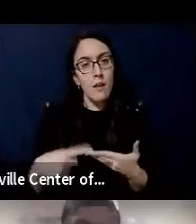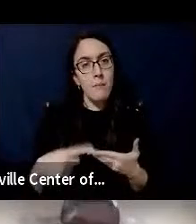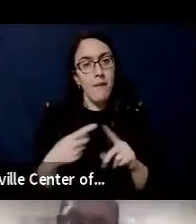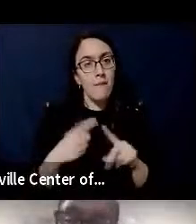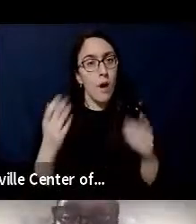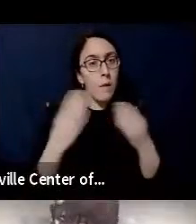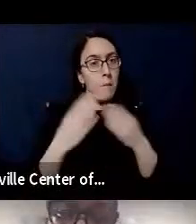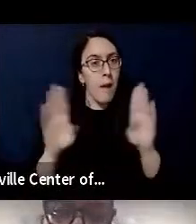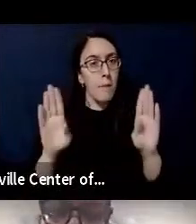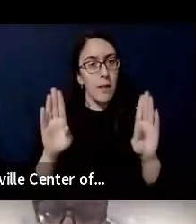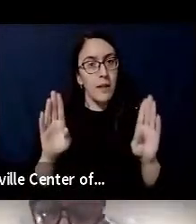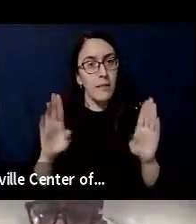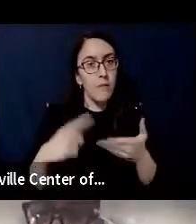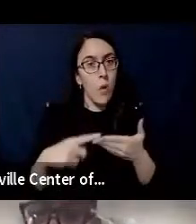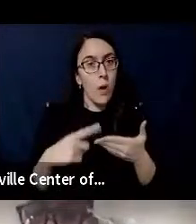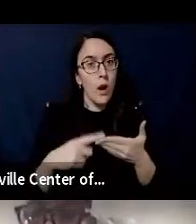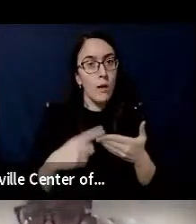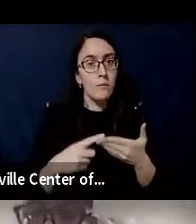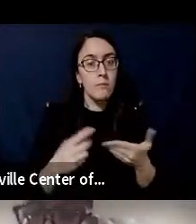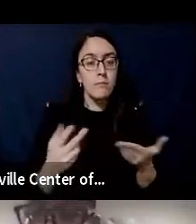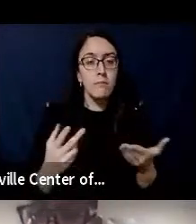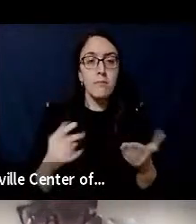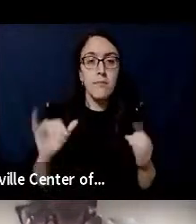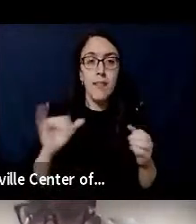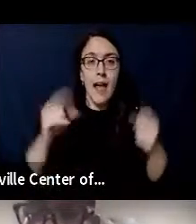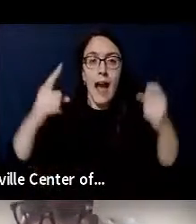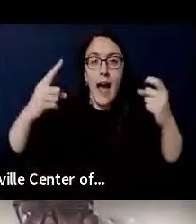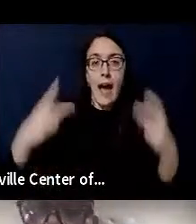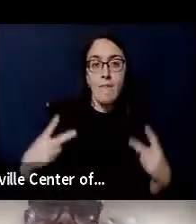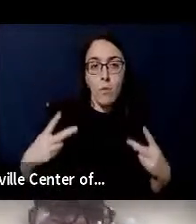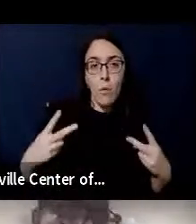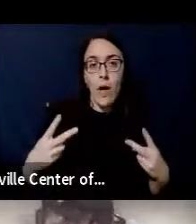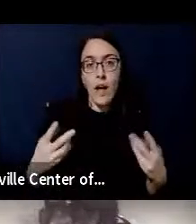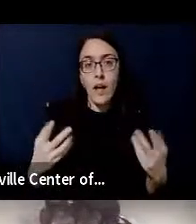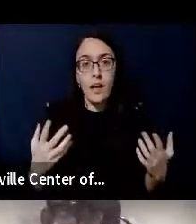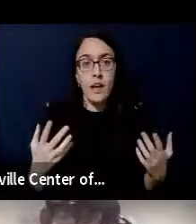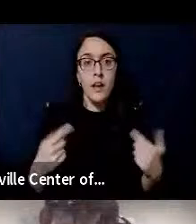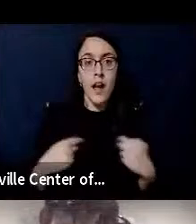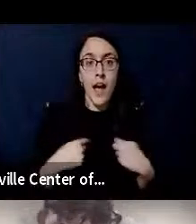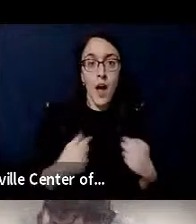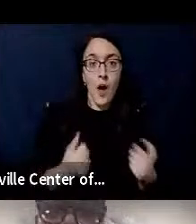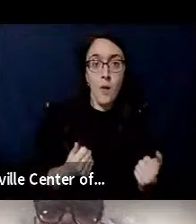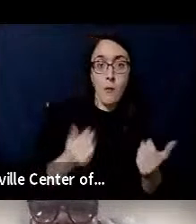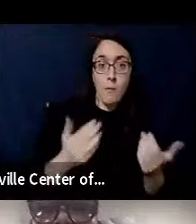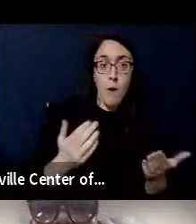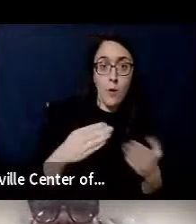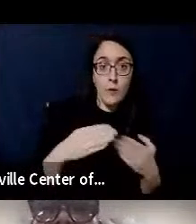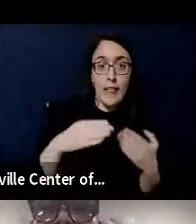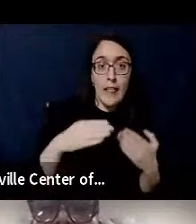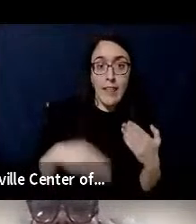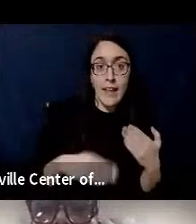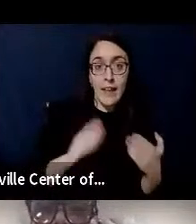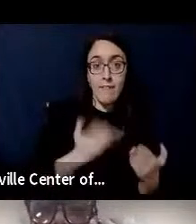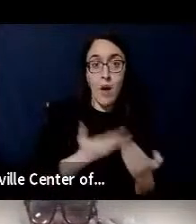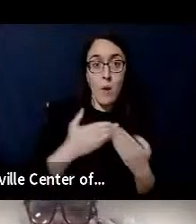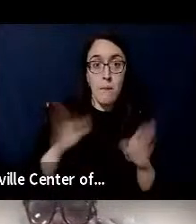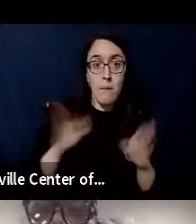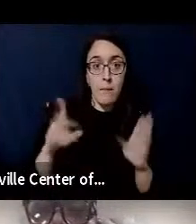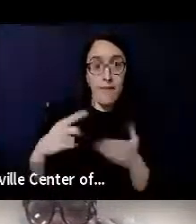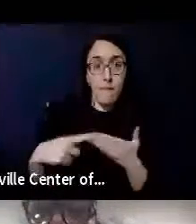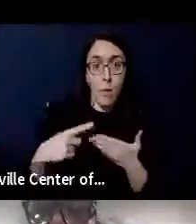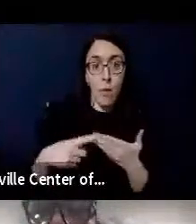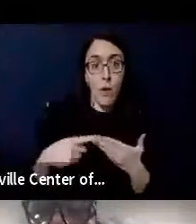forum, kind of going halfway. What I was proposing is that at the end of our public forum once a month that we set